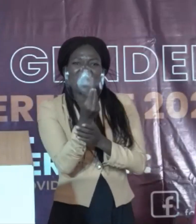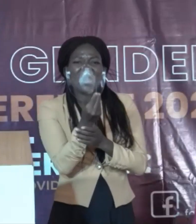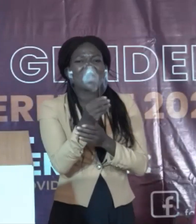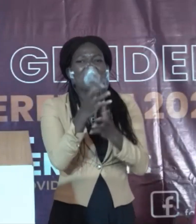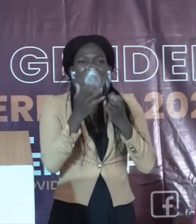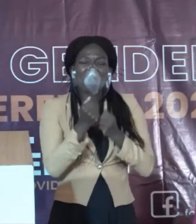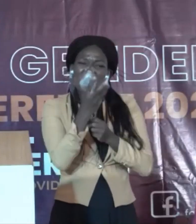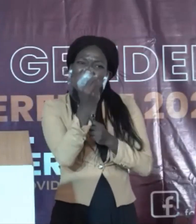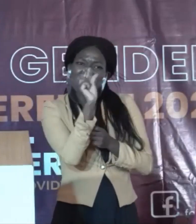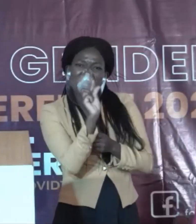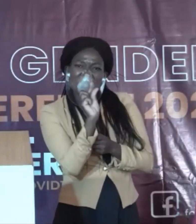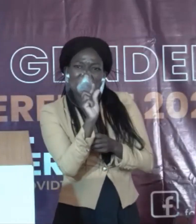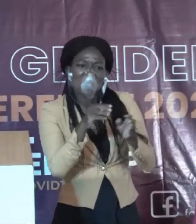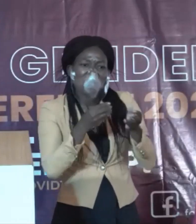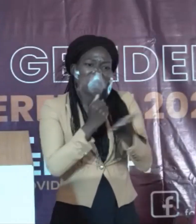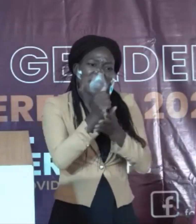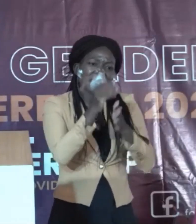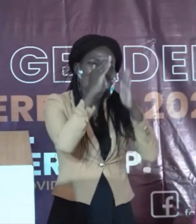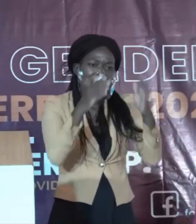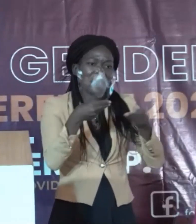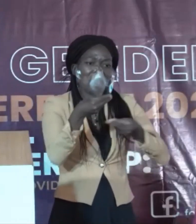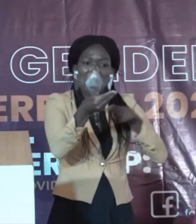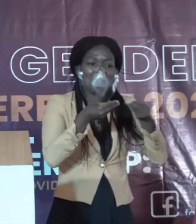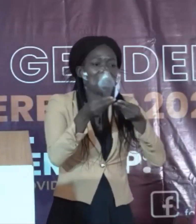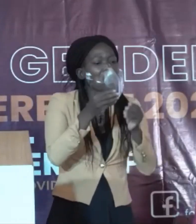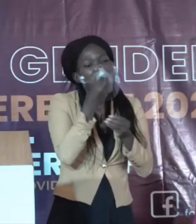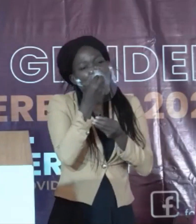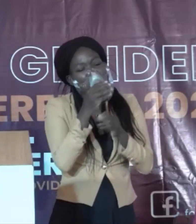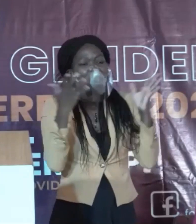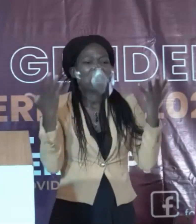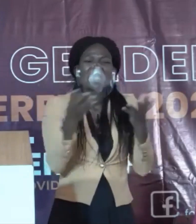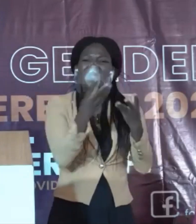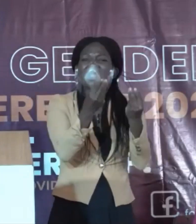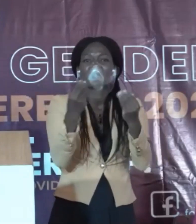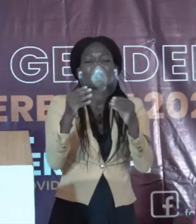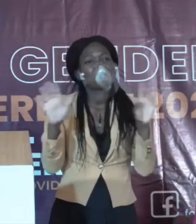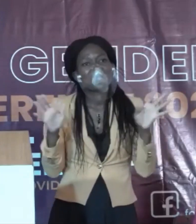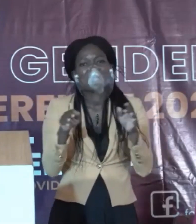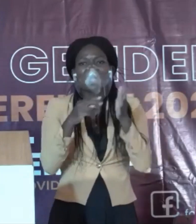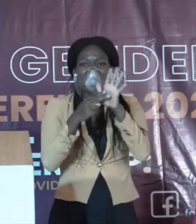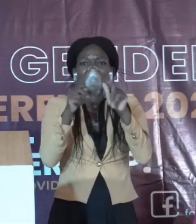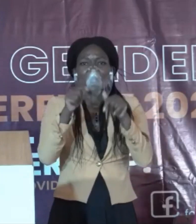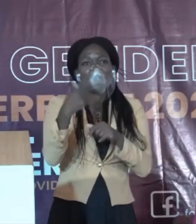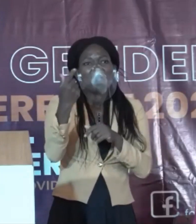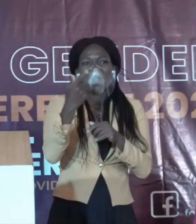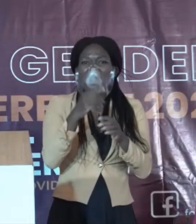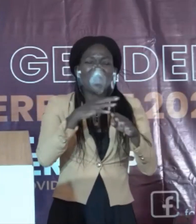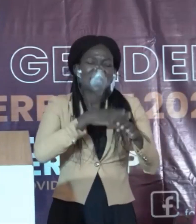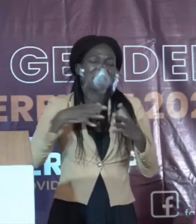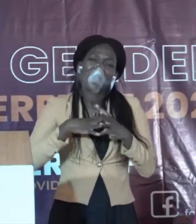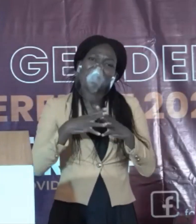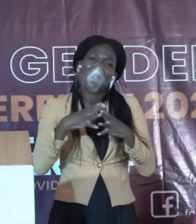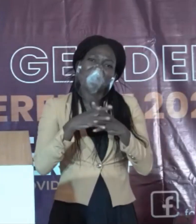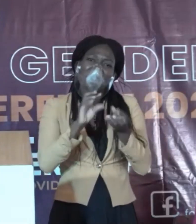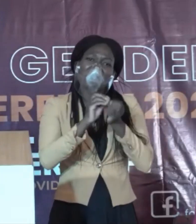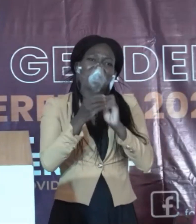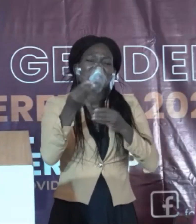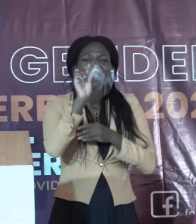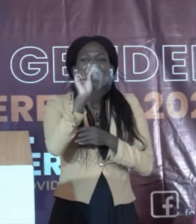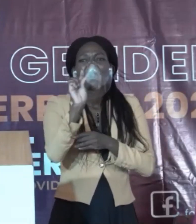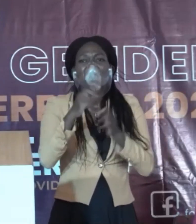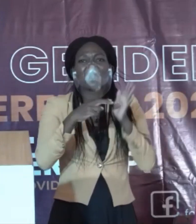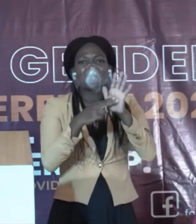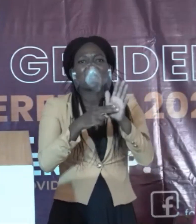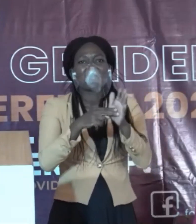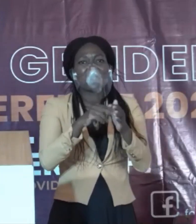such as the village savings and loan groups, also known as the Banking Conde in Malawi, but they're also existing in every part of